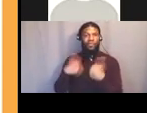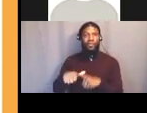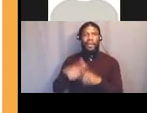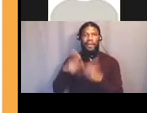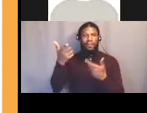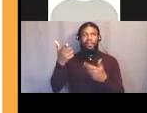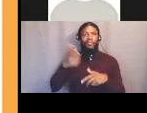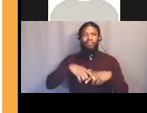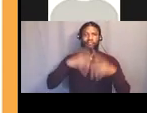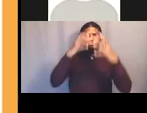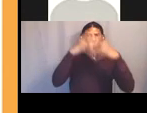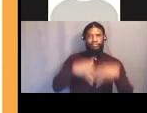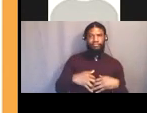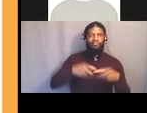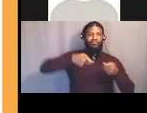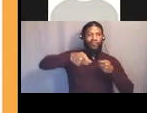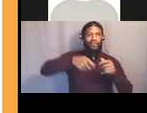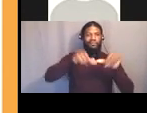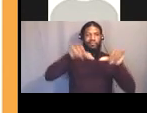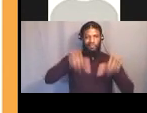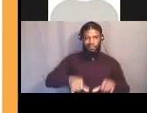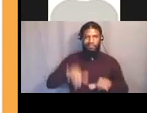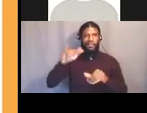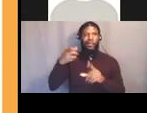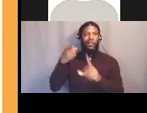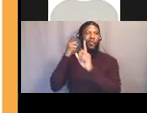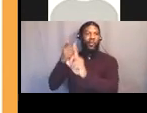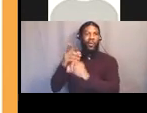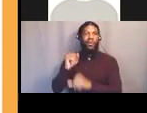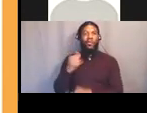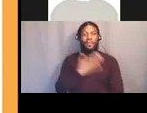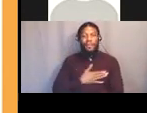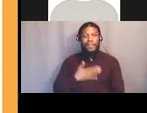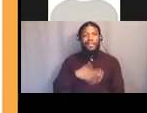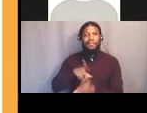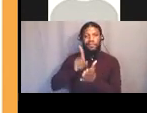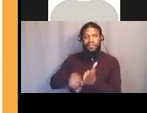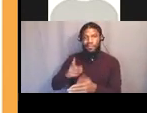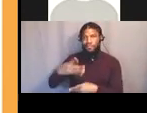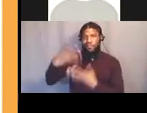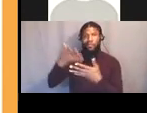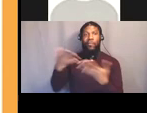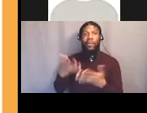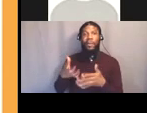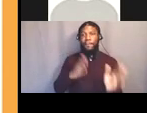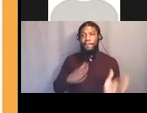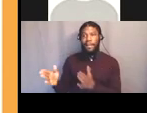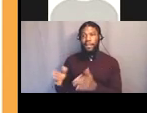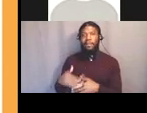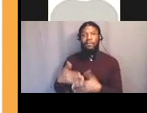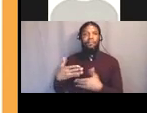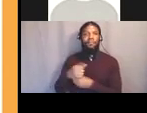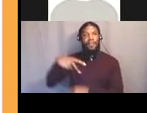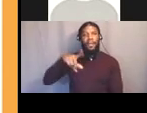dismantle the family regulation system. So please, please, please check out PLAN. And also to join PLAN, you